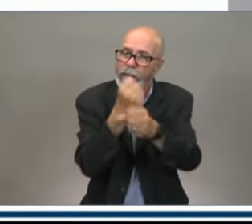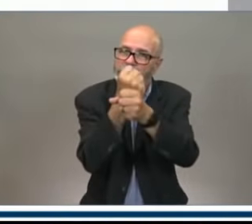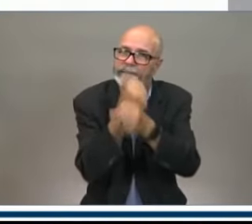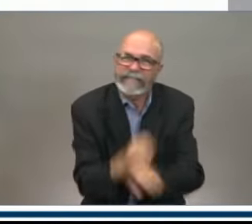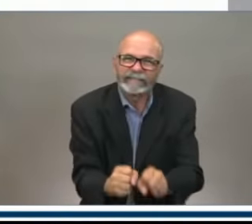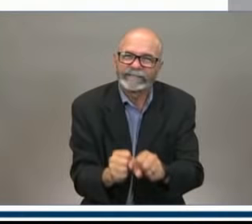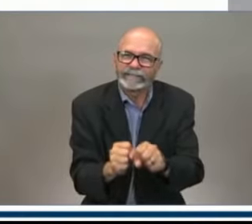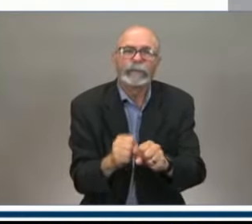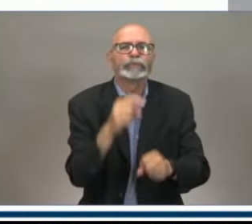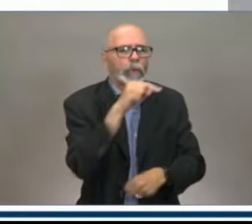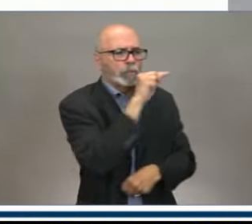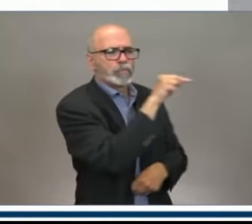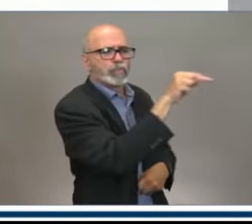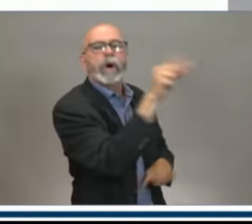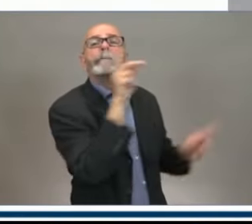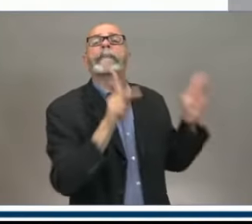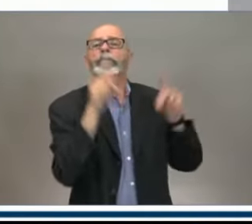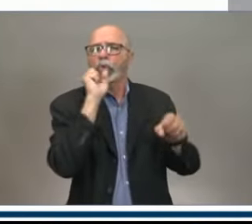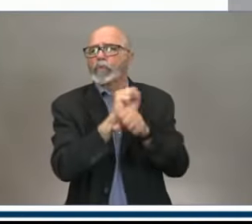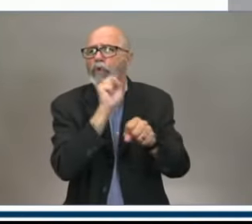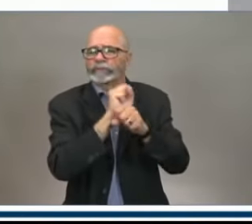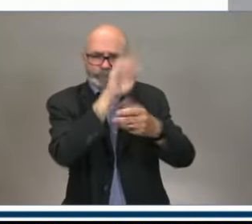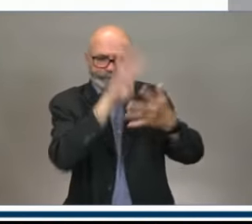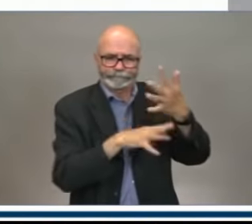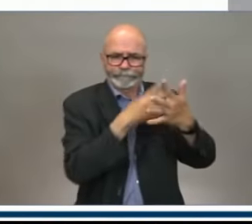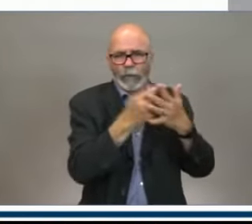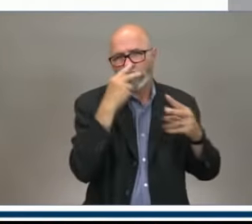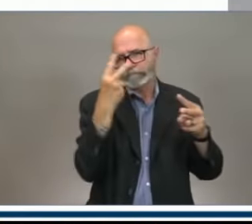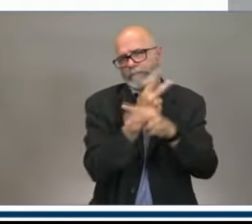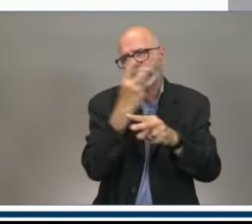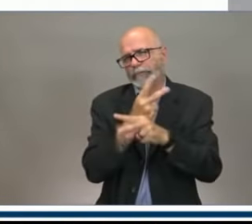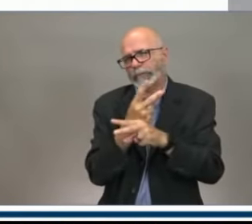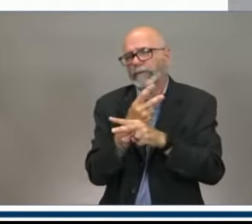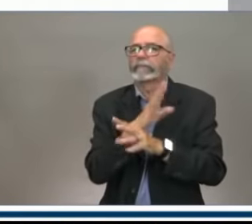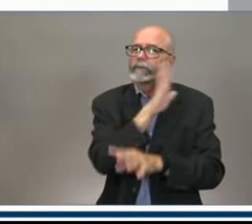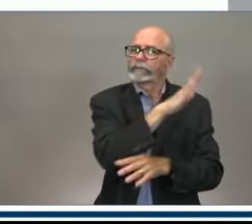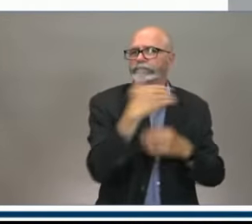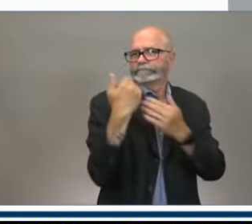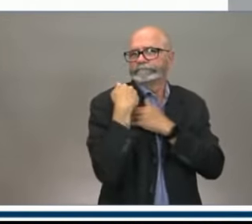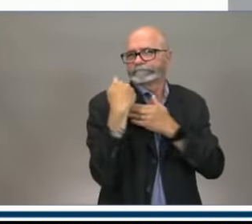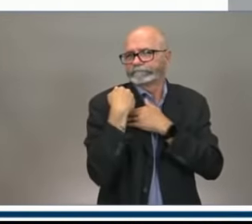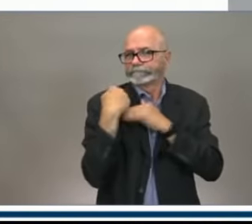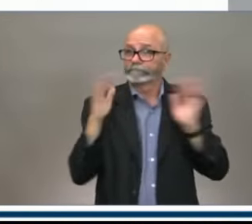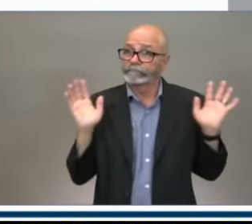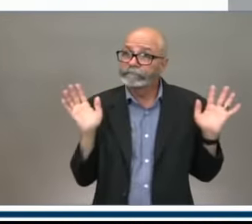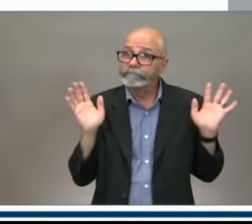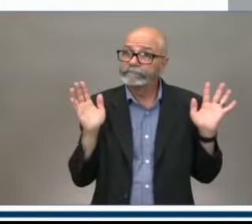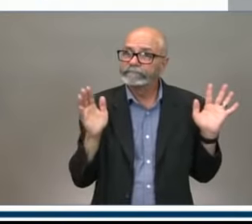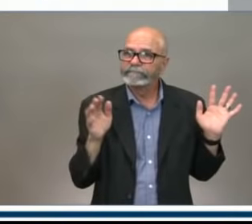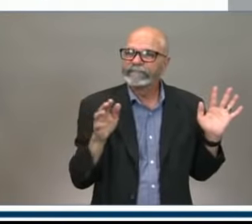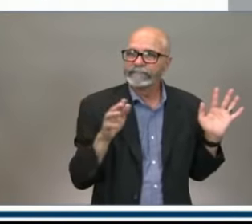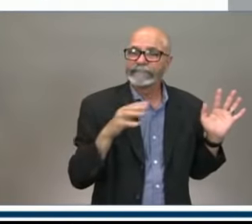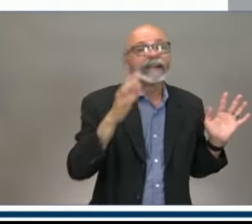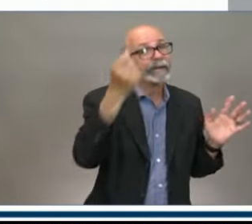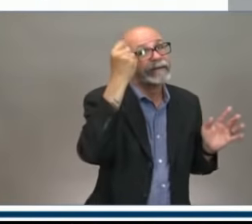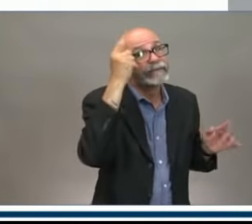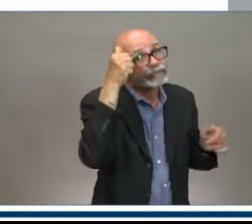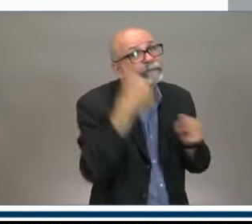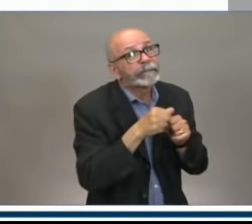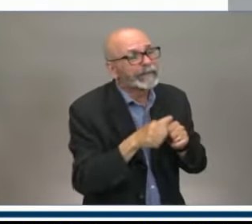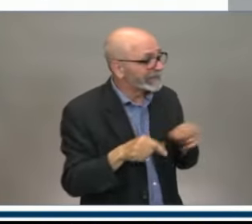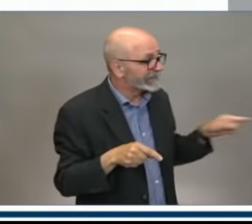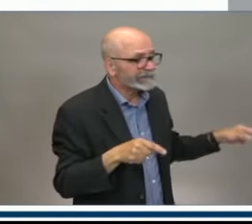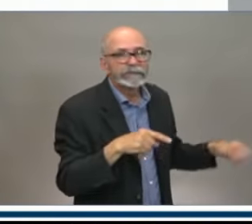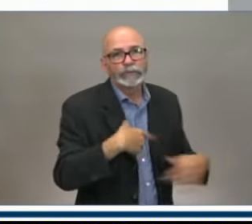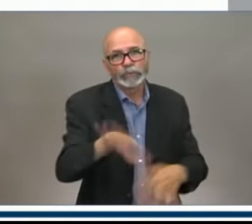details, and understanding that there's a lot of other things that happen every day in a residential care facility. So again, I ask